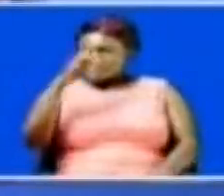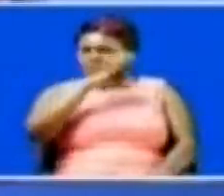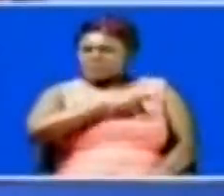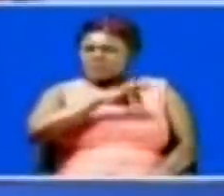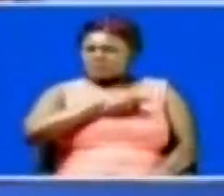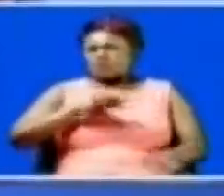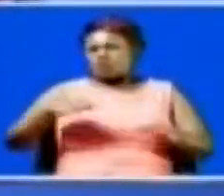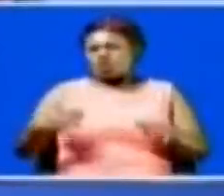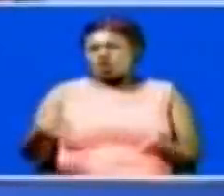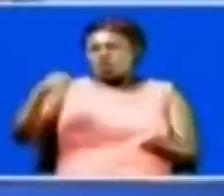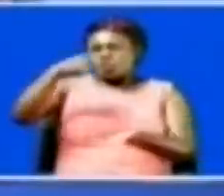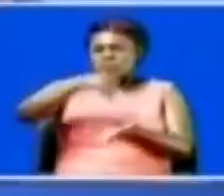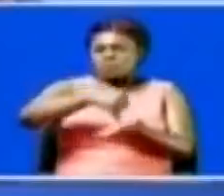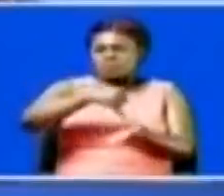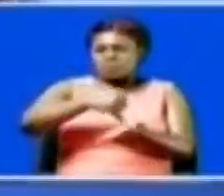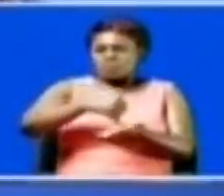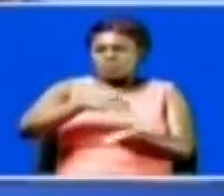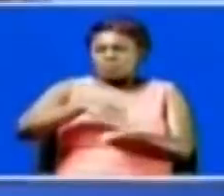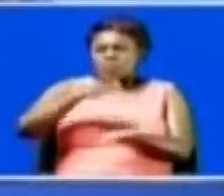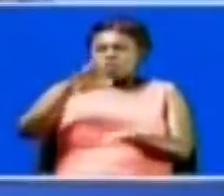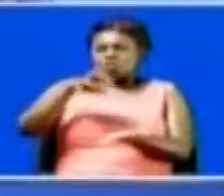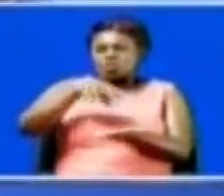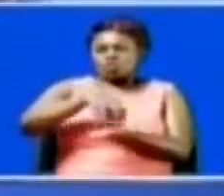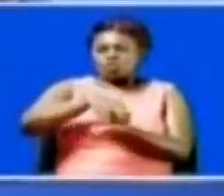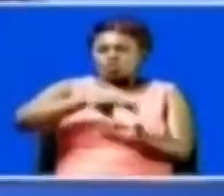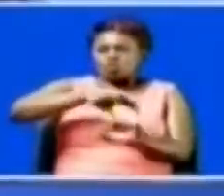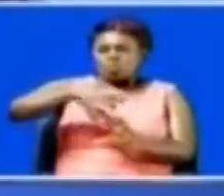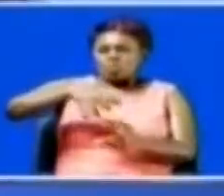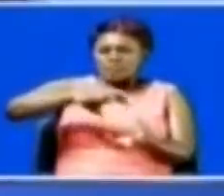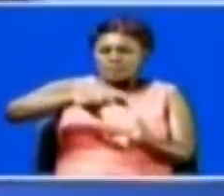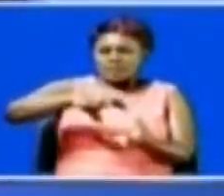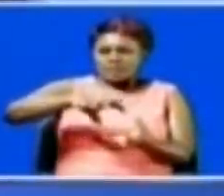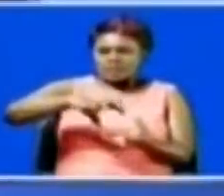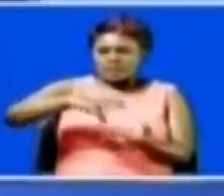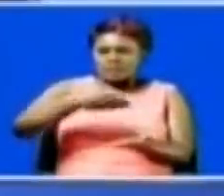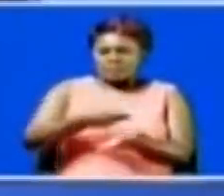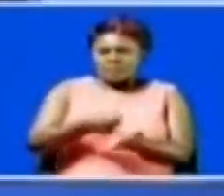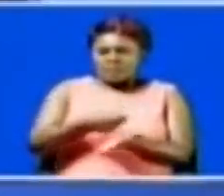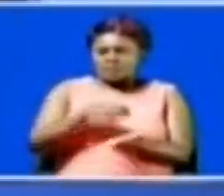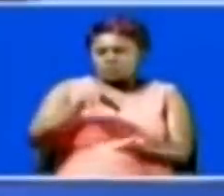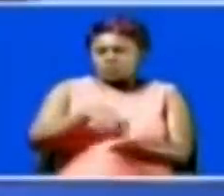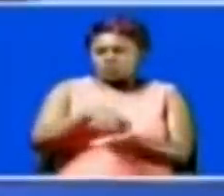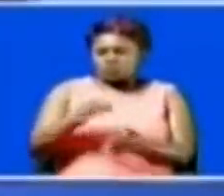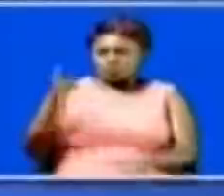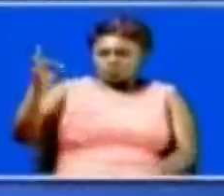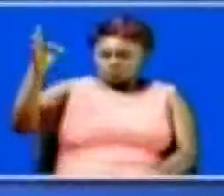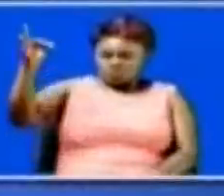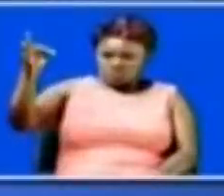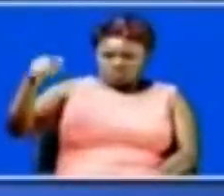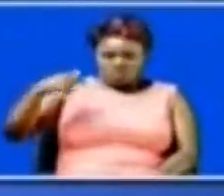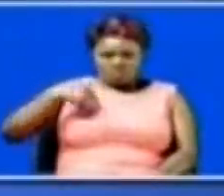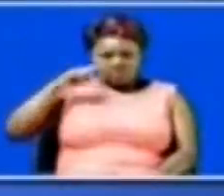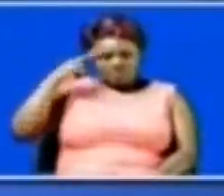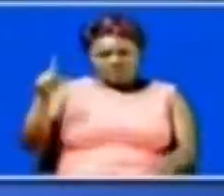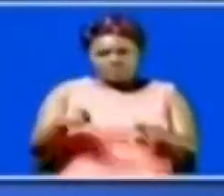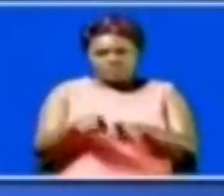drawn in to those further scenarios that complicate our fiscal standing going forward? I don't think so. I mean,